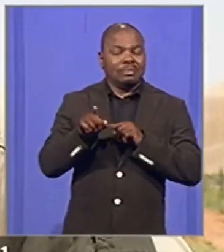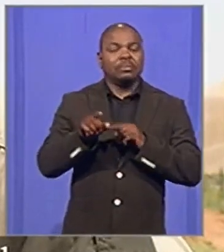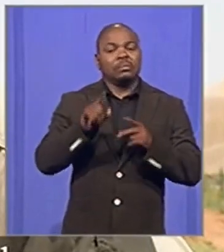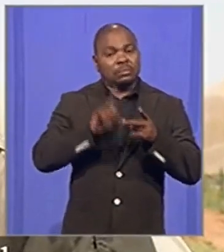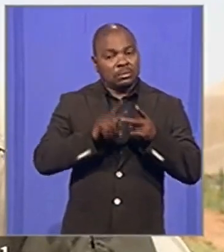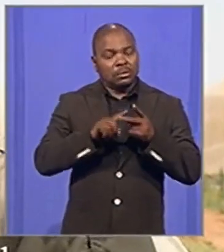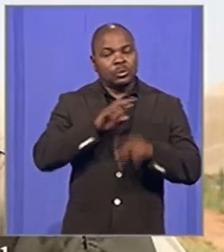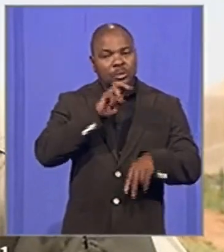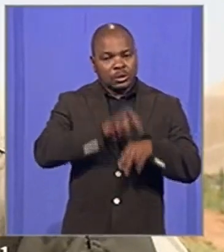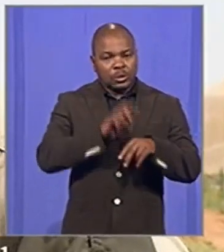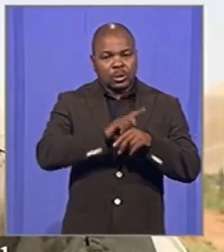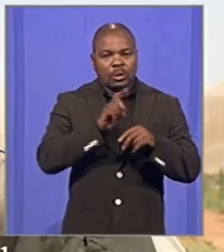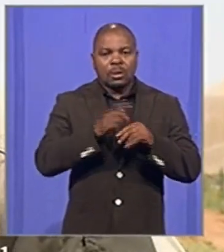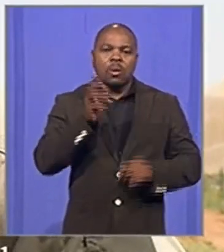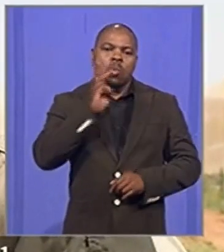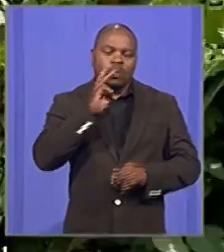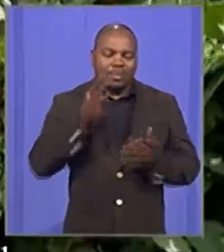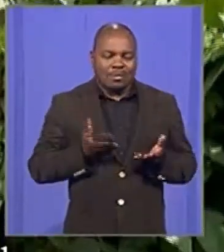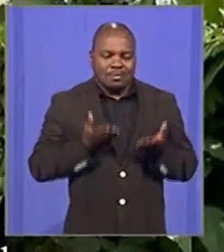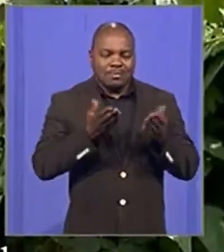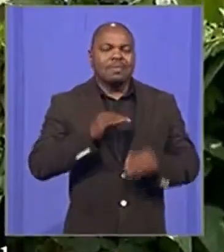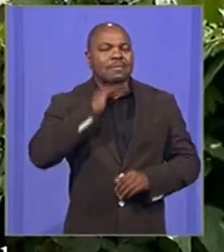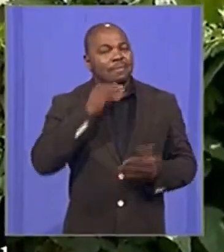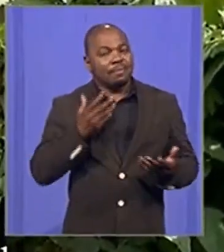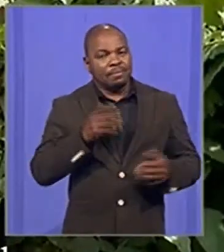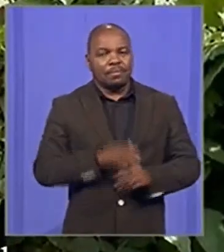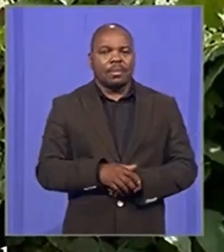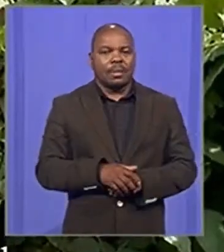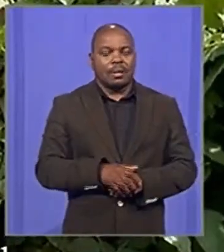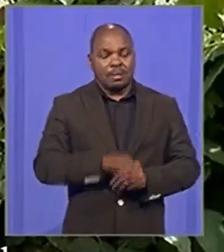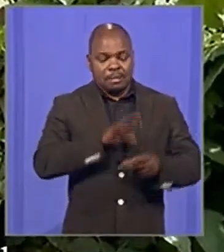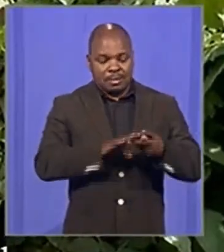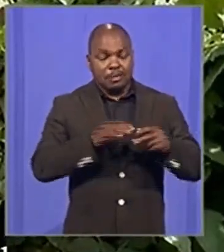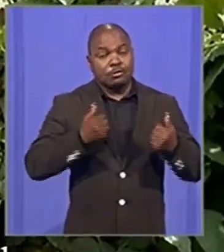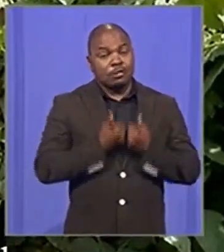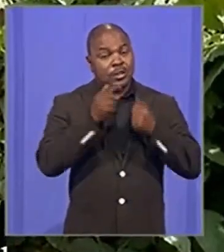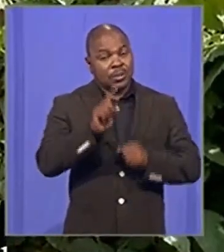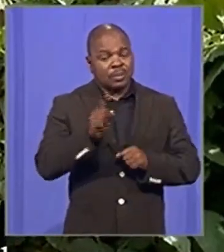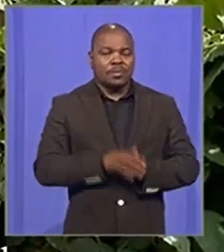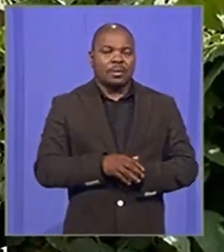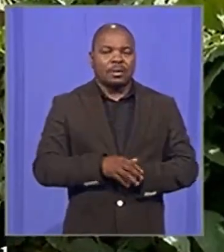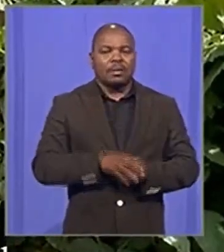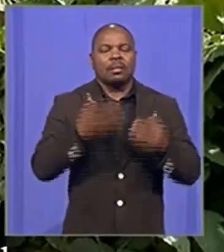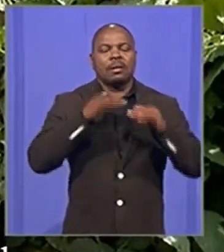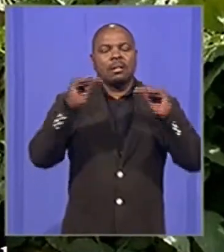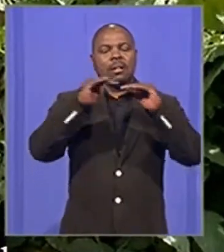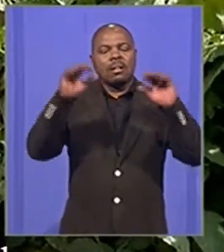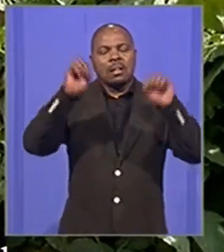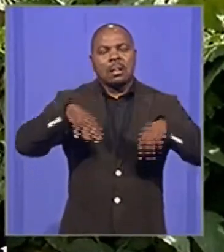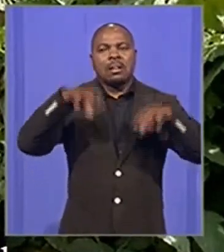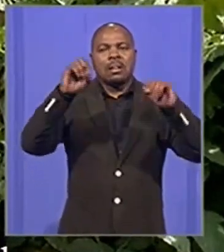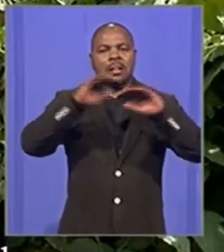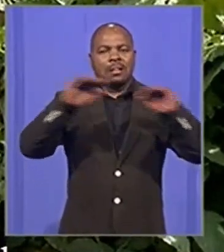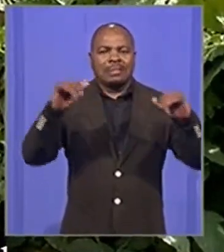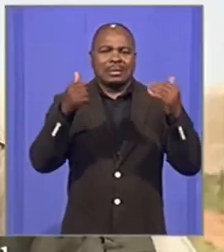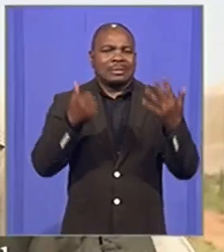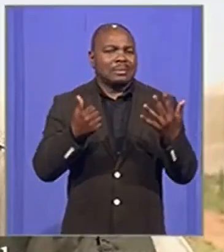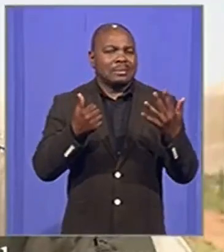re be e le gore re na le enough supply ya metsi. Balemi ba lebagane ke kgwetlho gape ka ntlha ya legato la borataro la go kgaoga ga